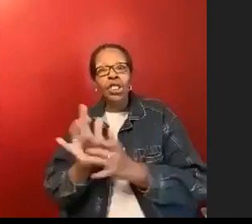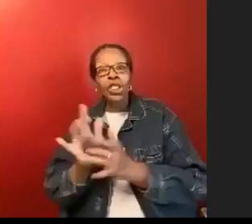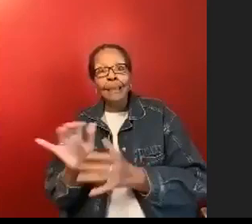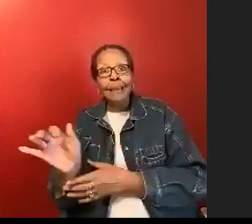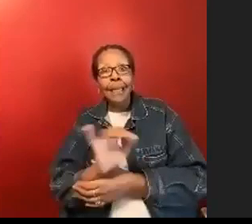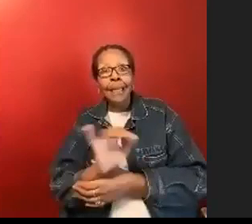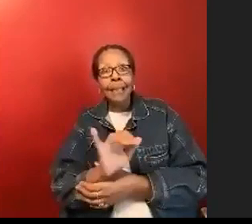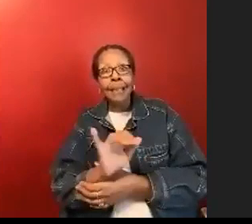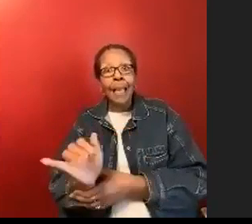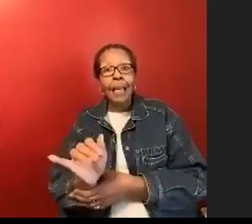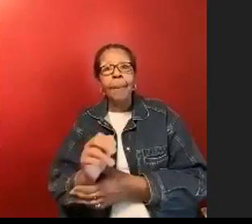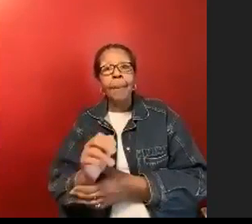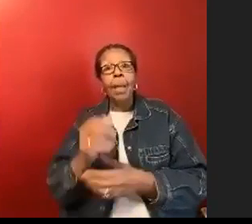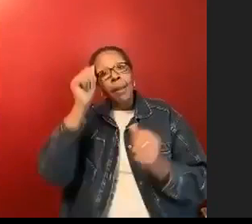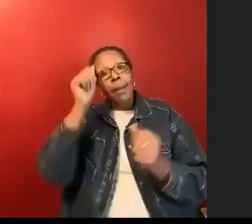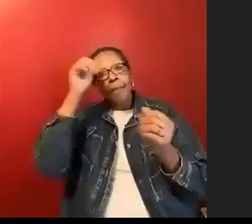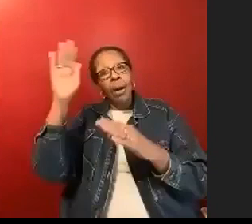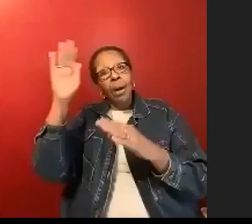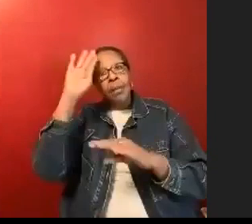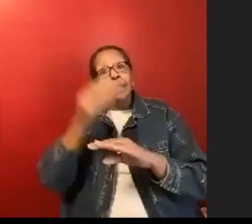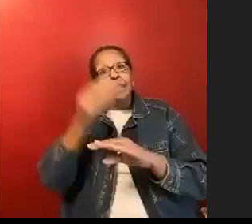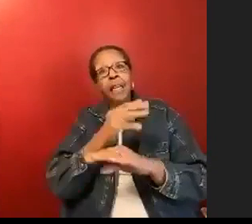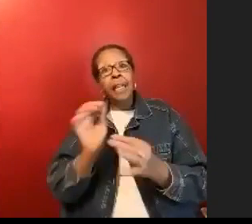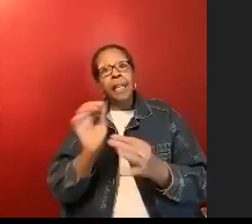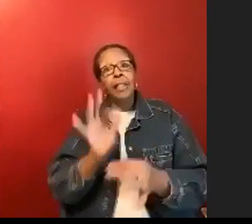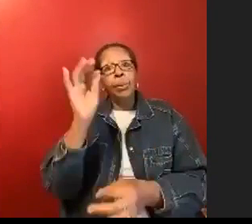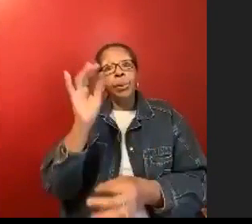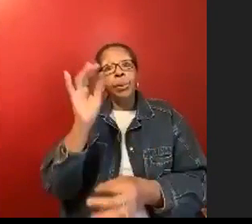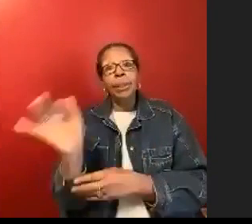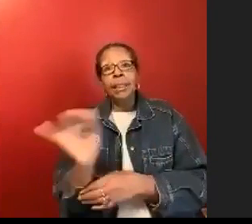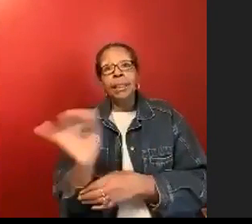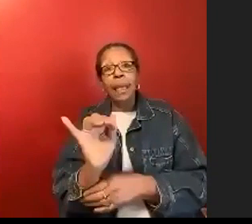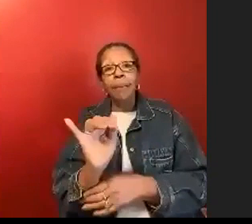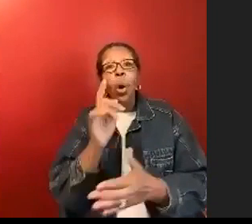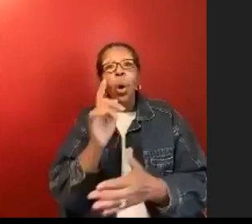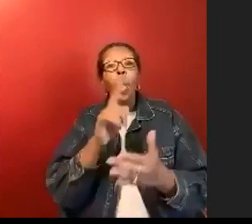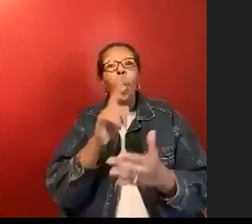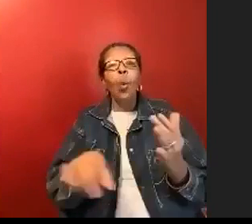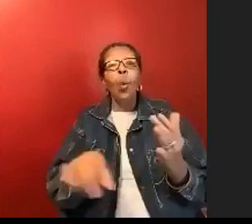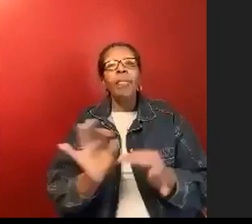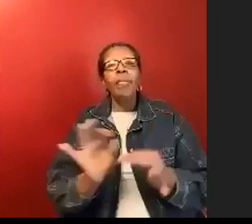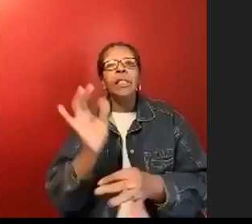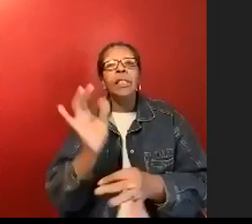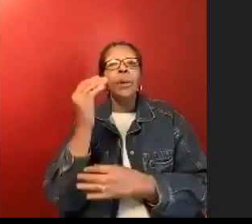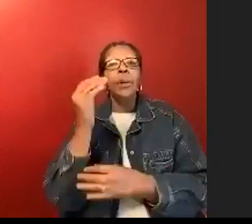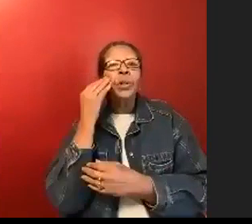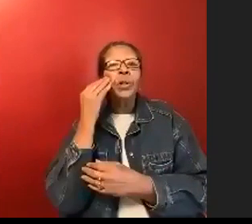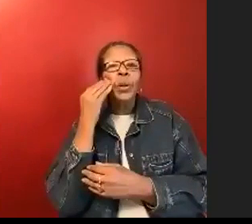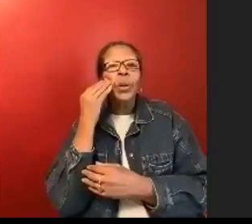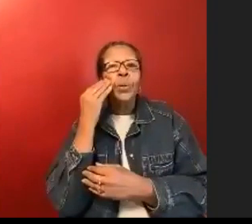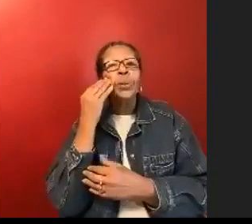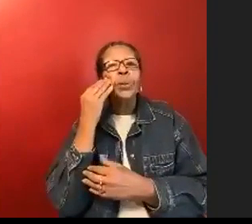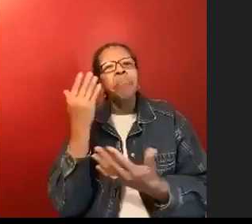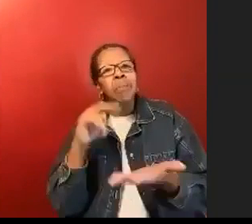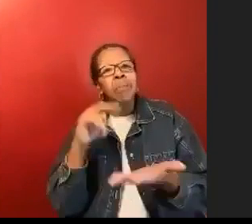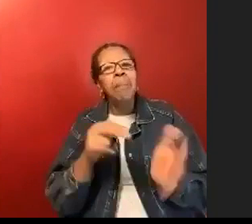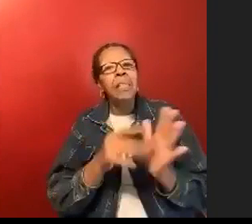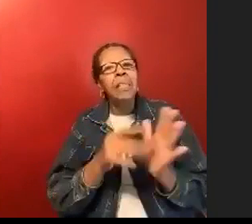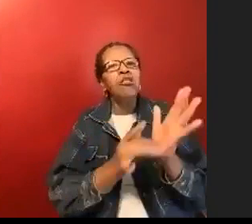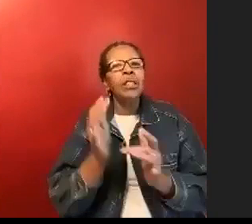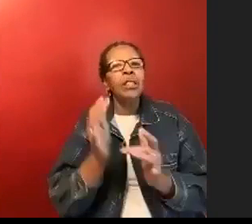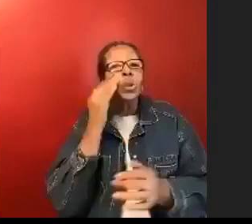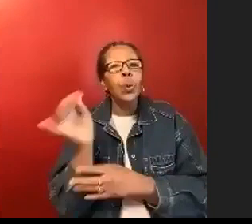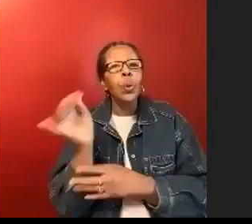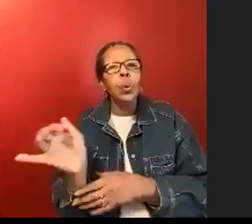are one. What the Spirit knows, so does Jesus. And Jesus, through the spiritual